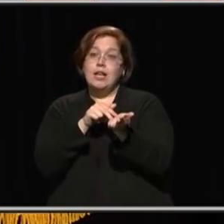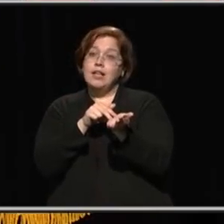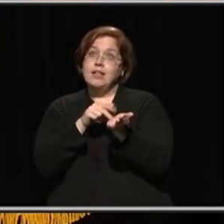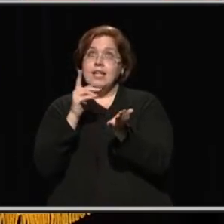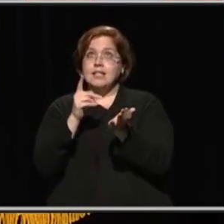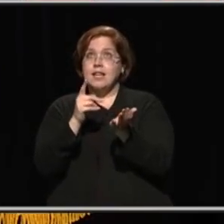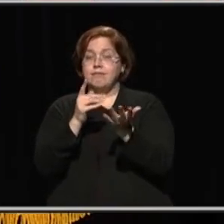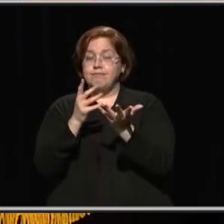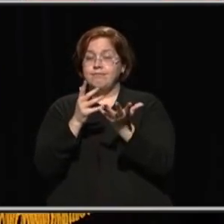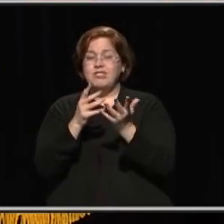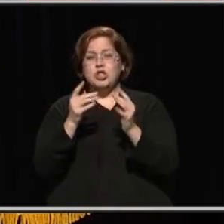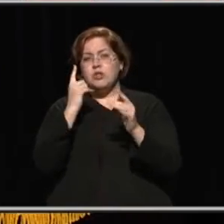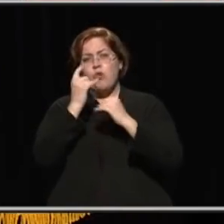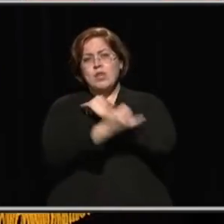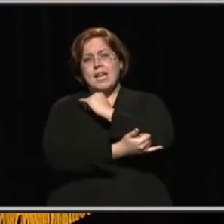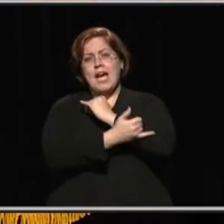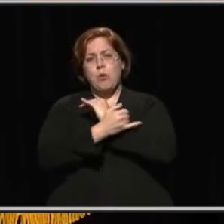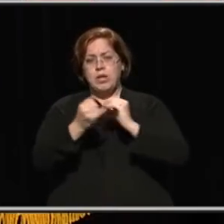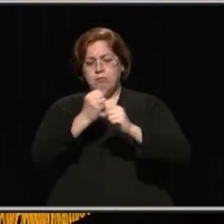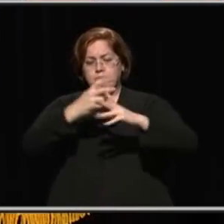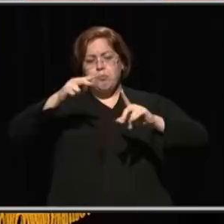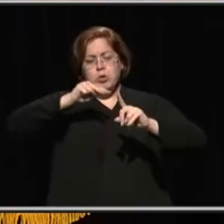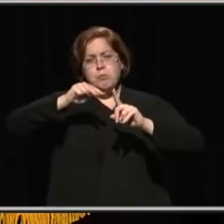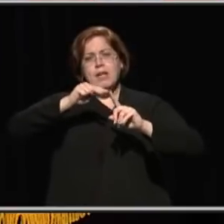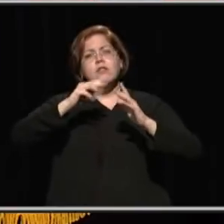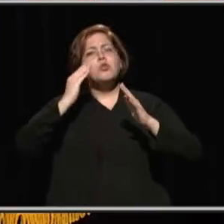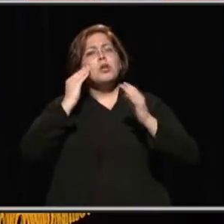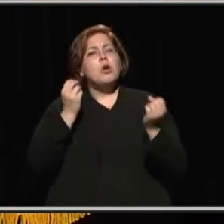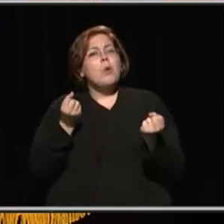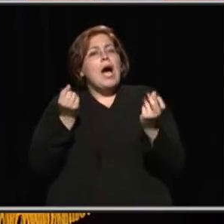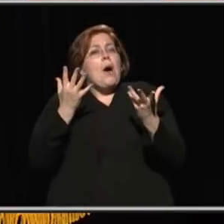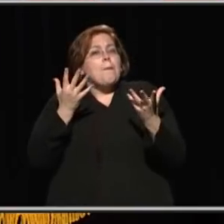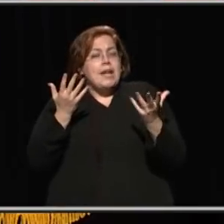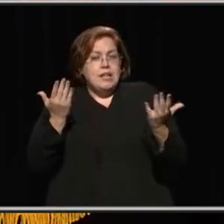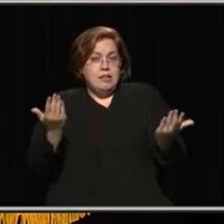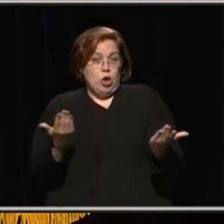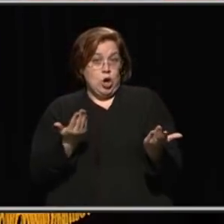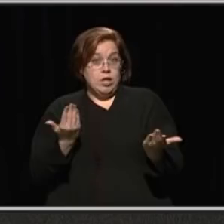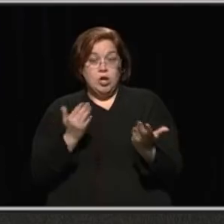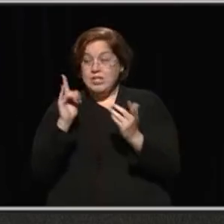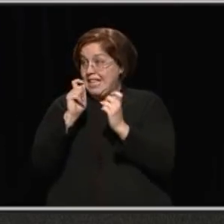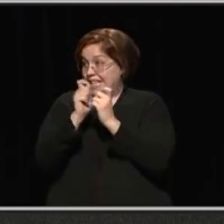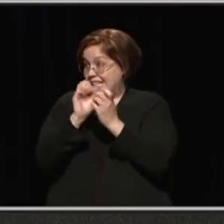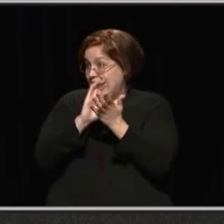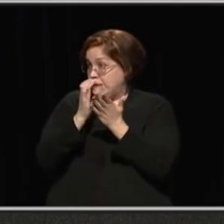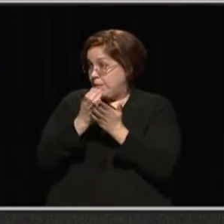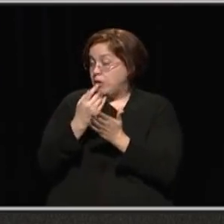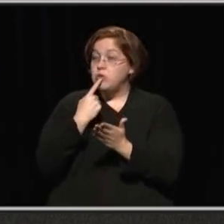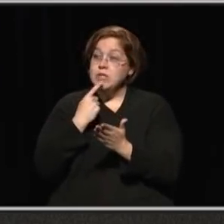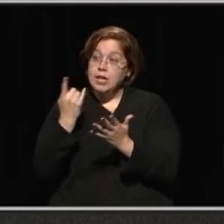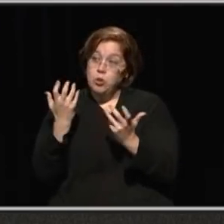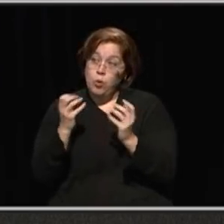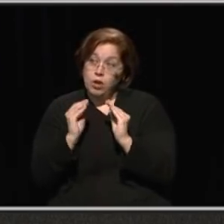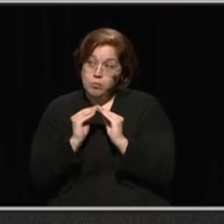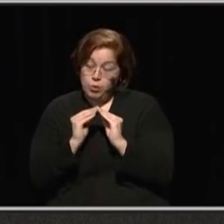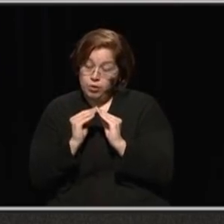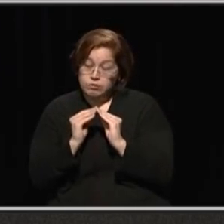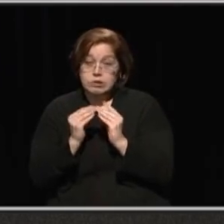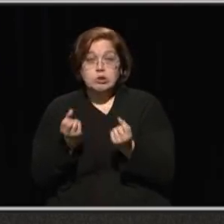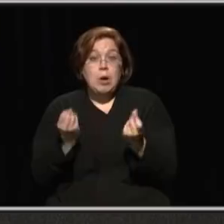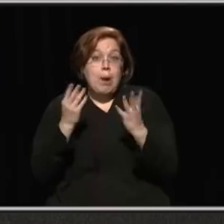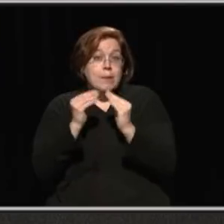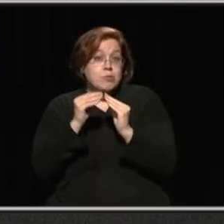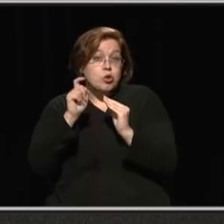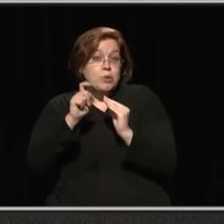scale of the county, do we have a total number of where we're at right now? And is it the exact amount? I mean, you're saying you would want more, so how much more